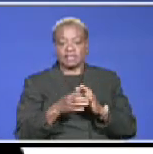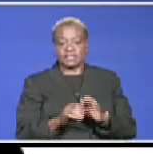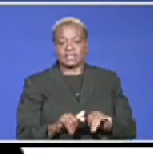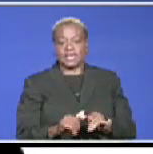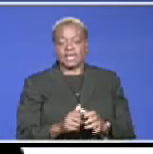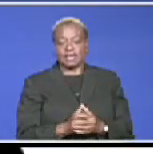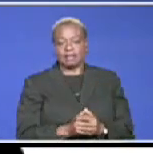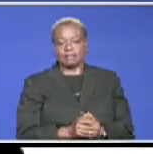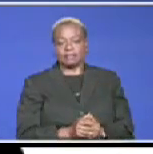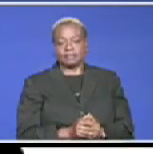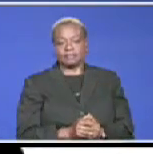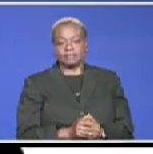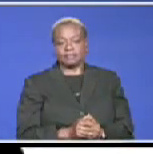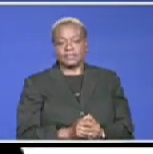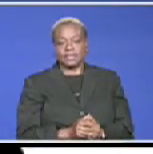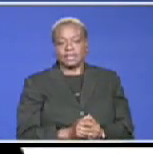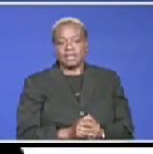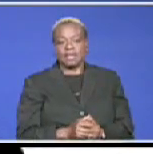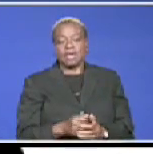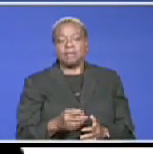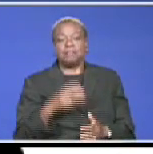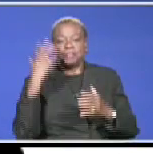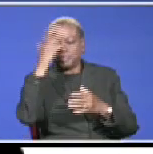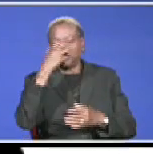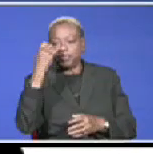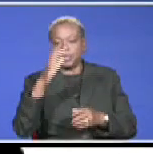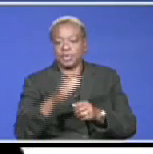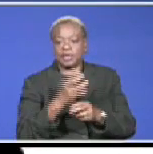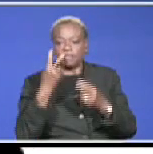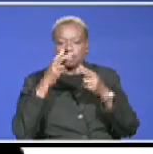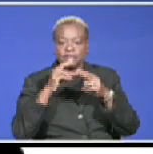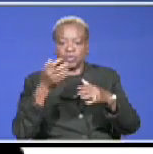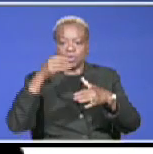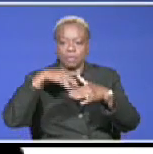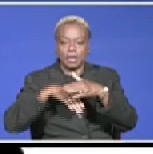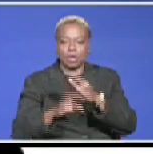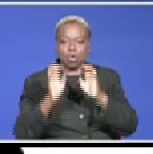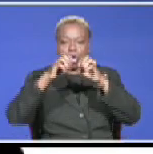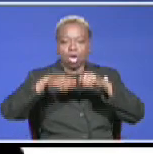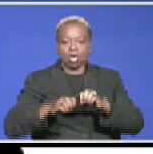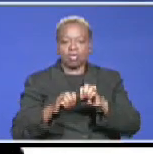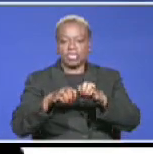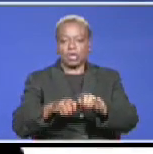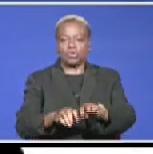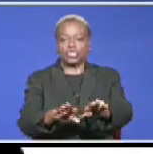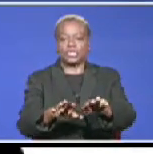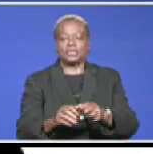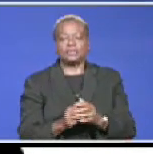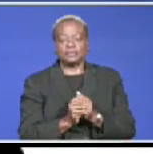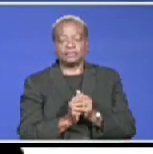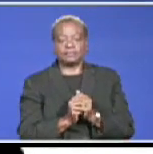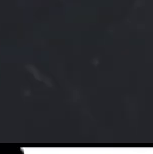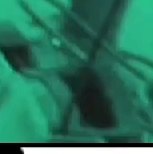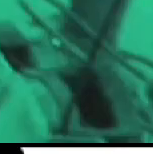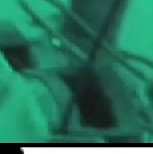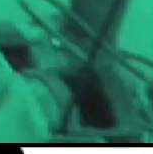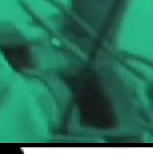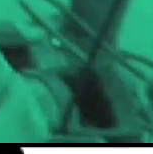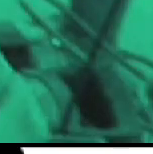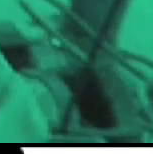Yes, well, there is true beauty beneath the ocean, and this week's feature Millennial captures that beauty and more. Here's Anthony Smith.